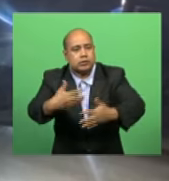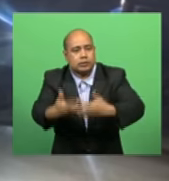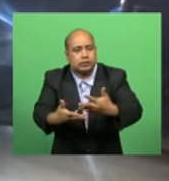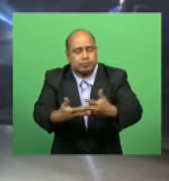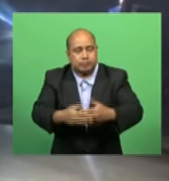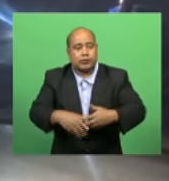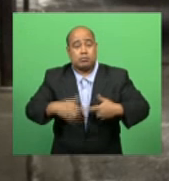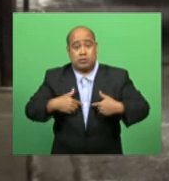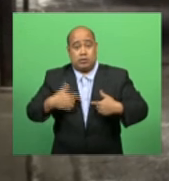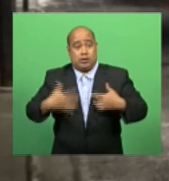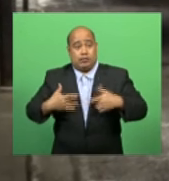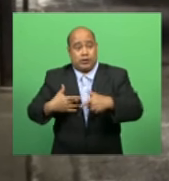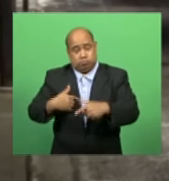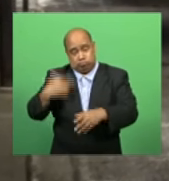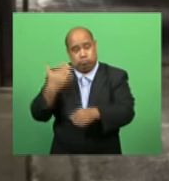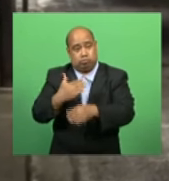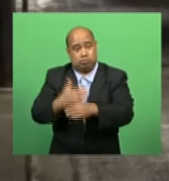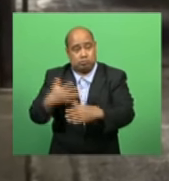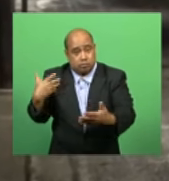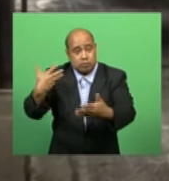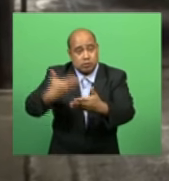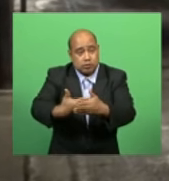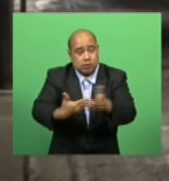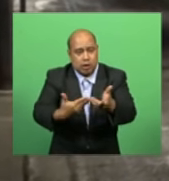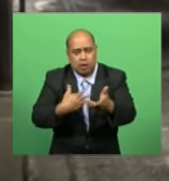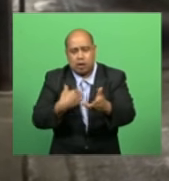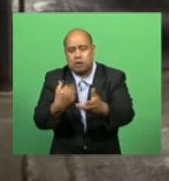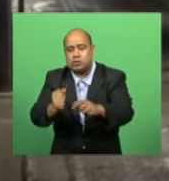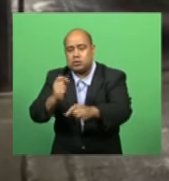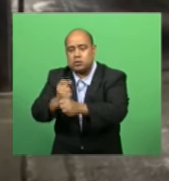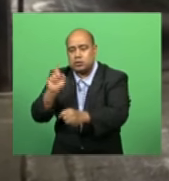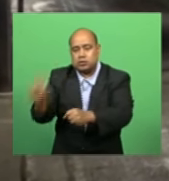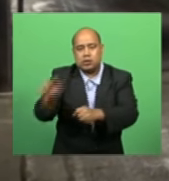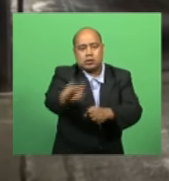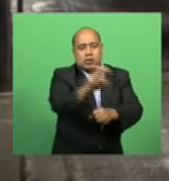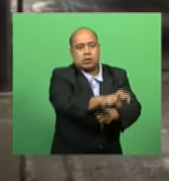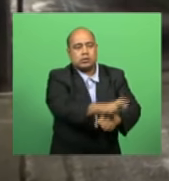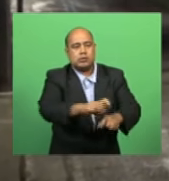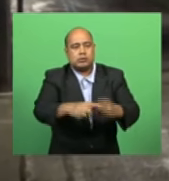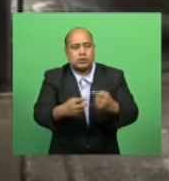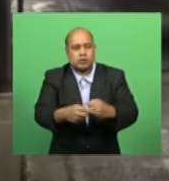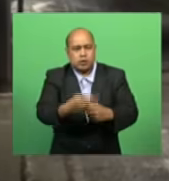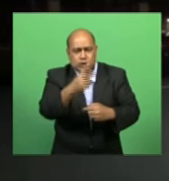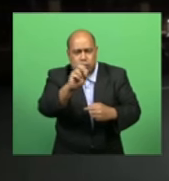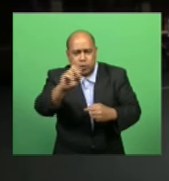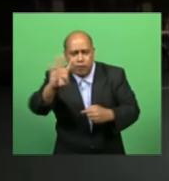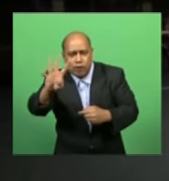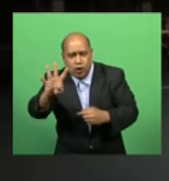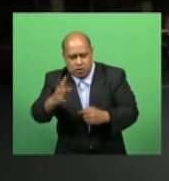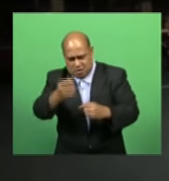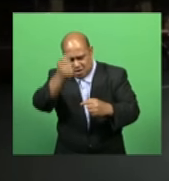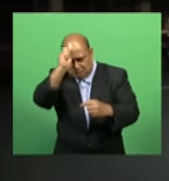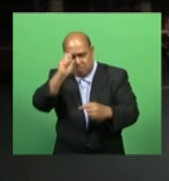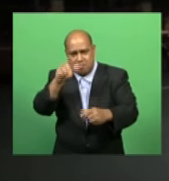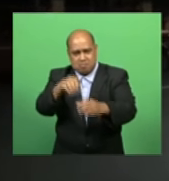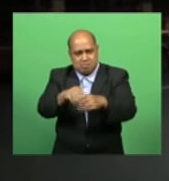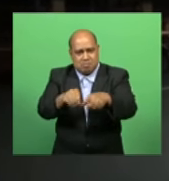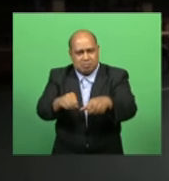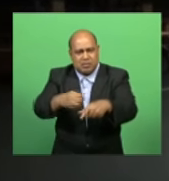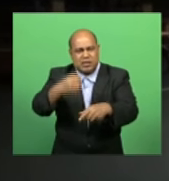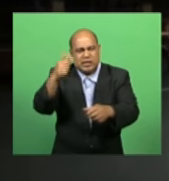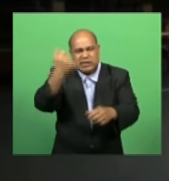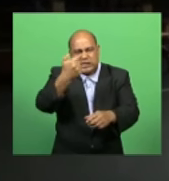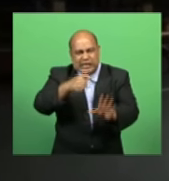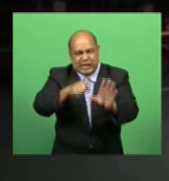formed my own company in 2004, it's about 16 years now, and I have no other plan B in place. I